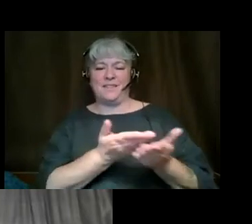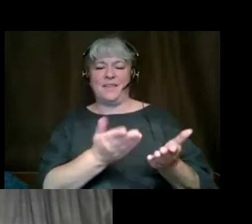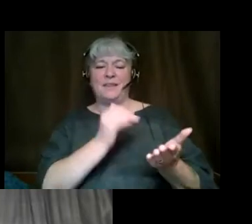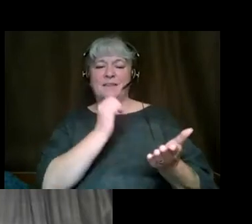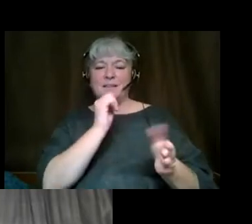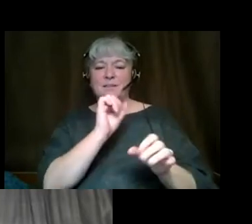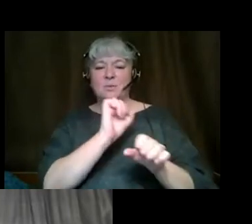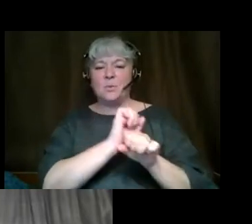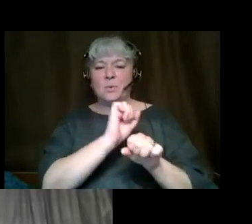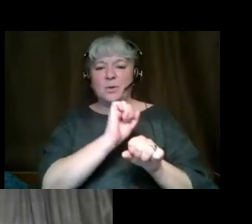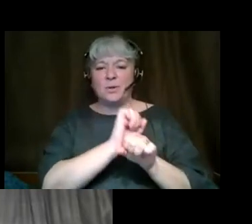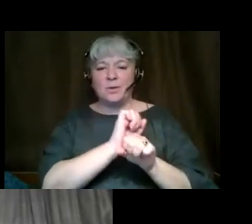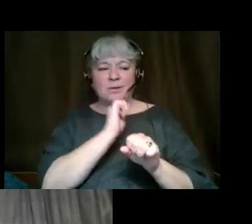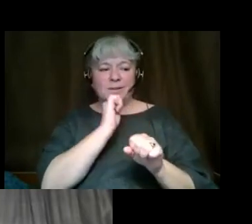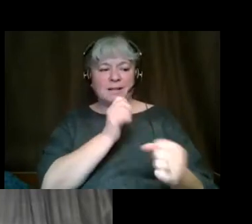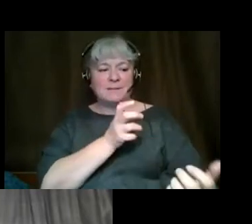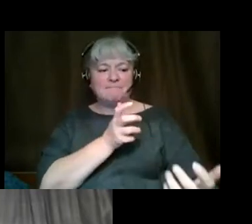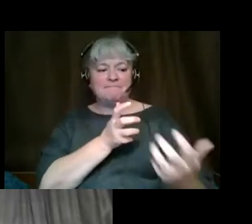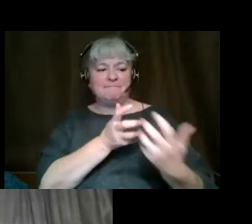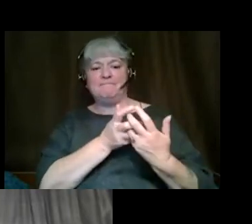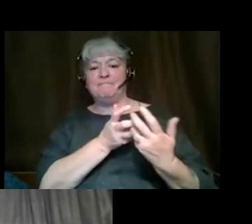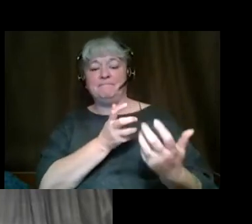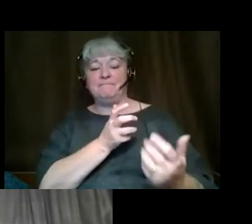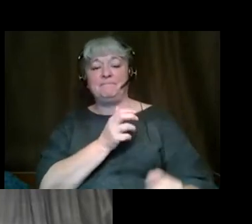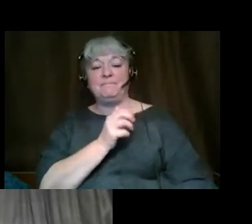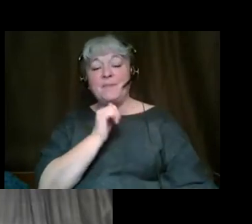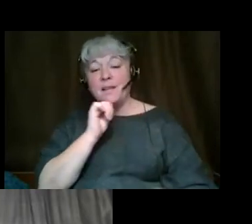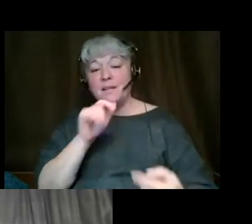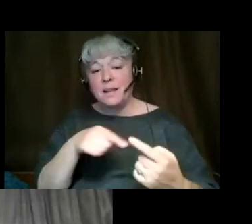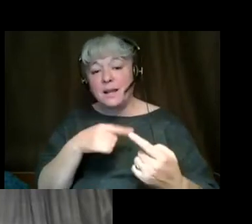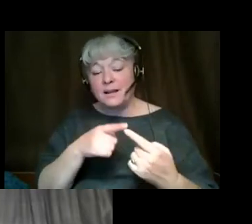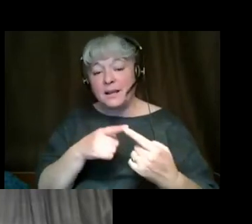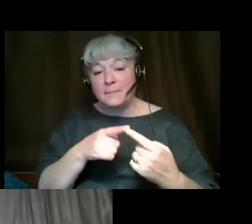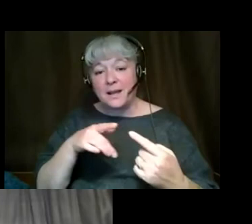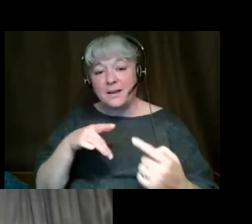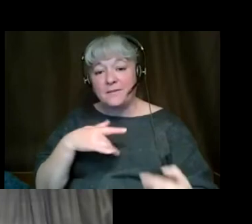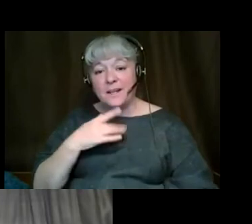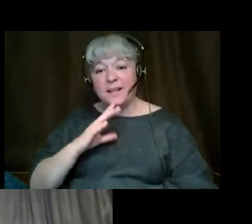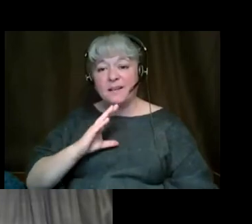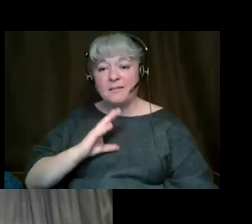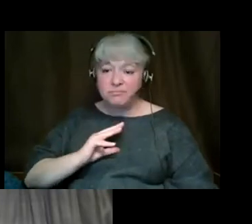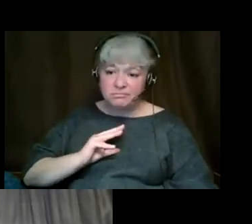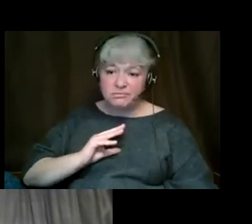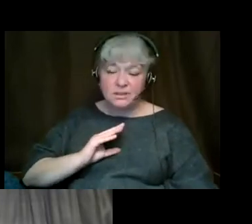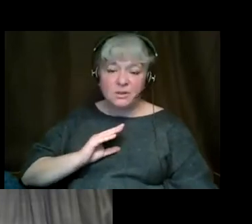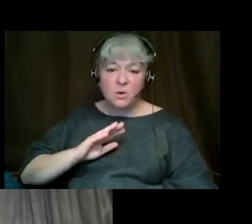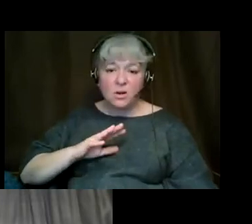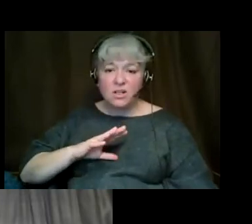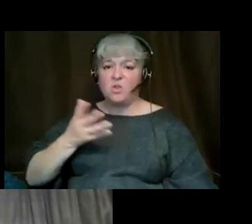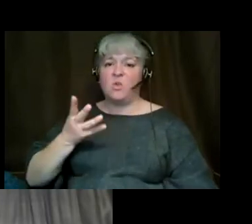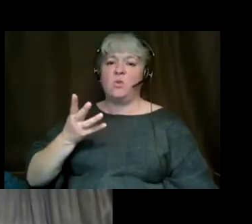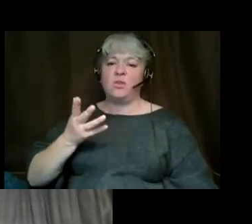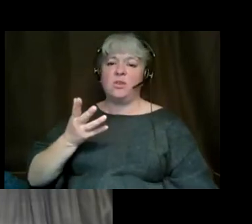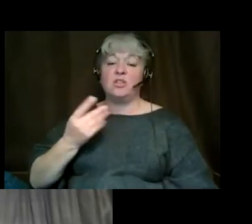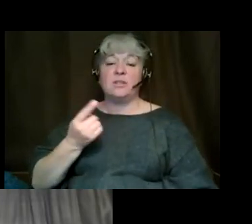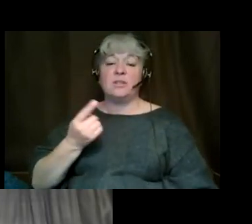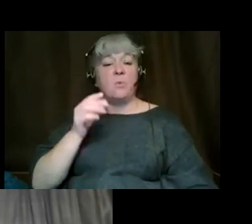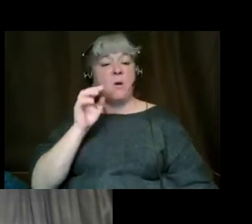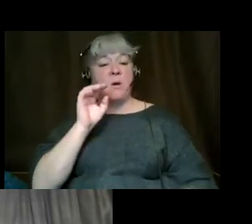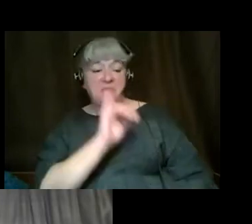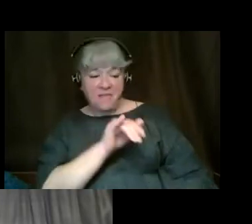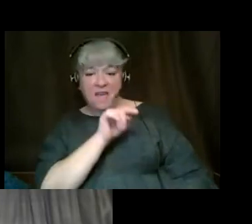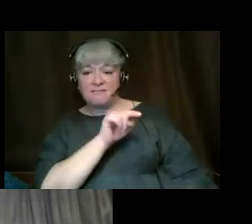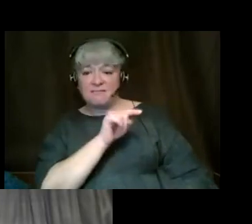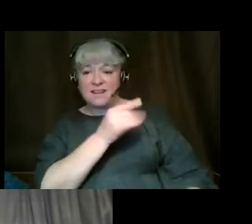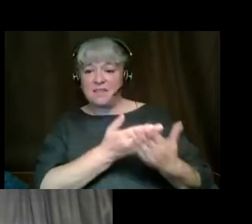So it's not about being discouraged, it's about, okay, this didn't work, what else can